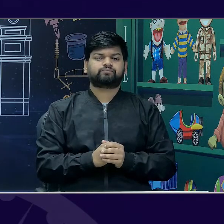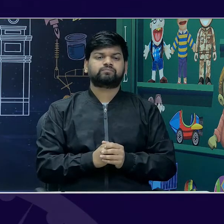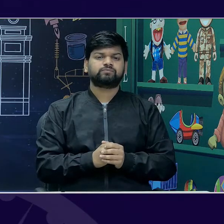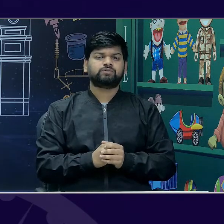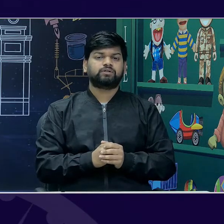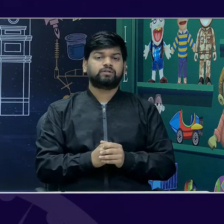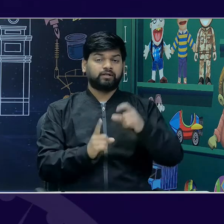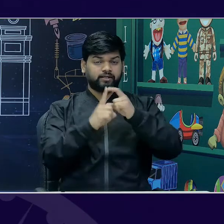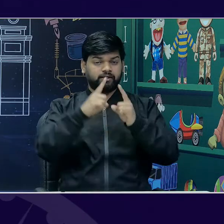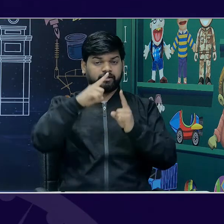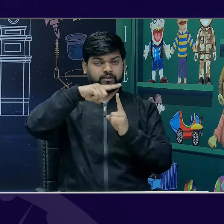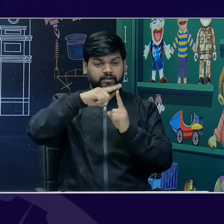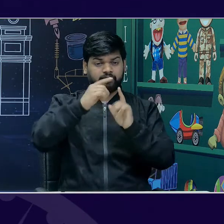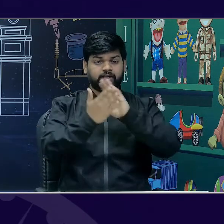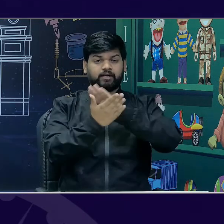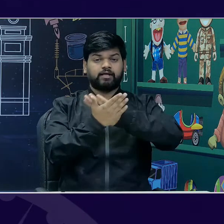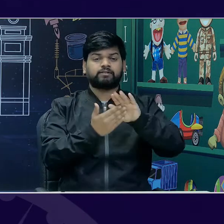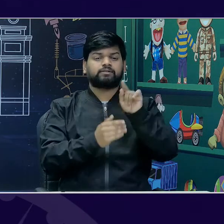is